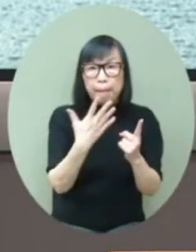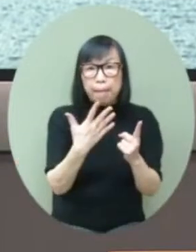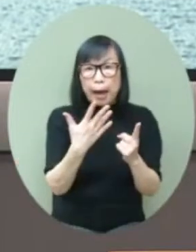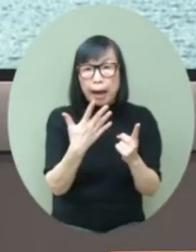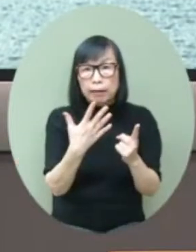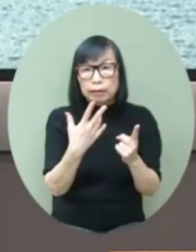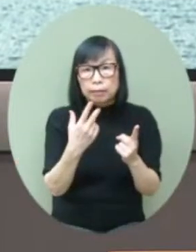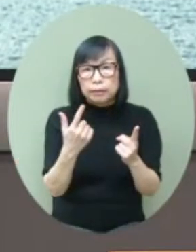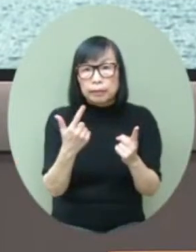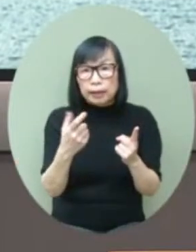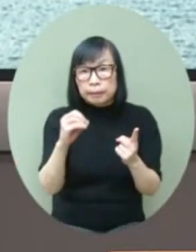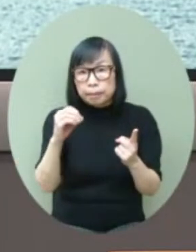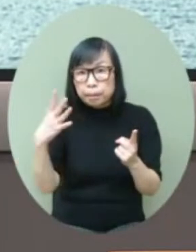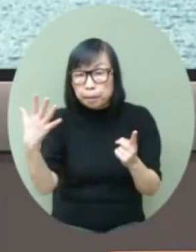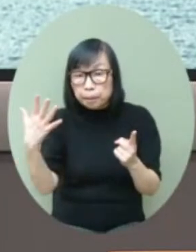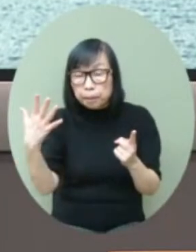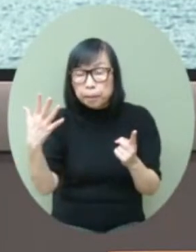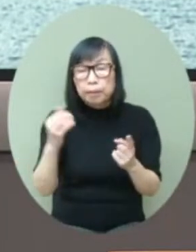Together with